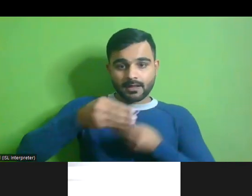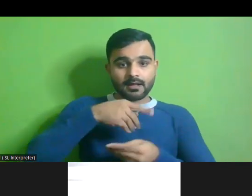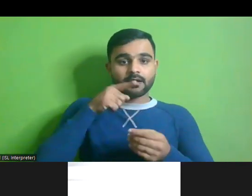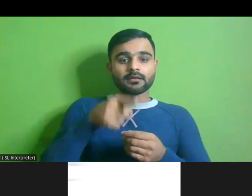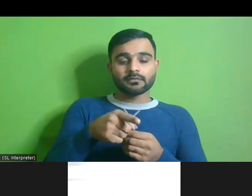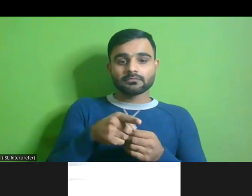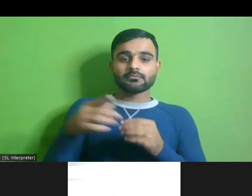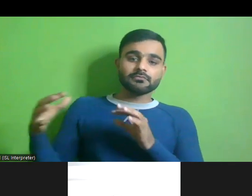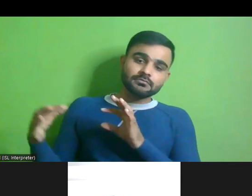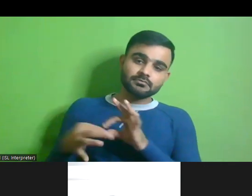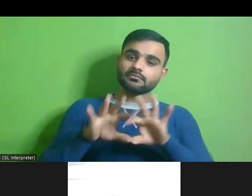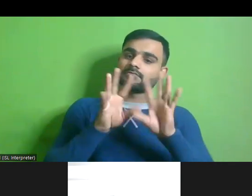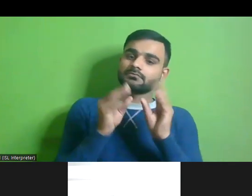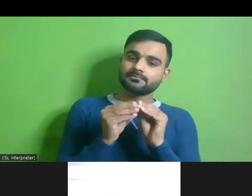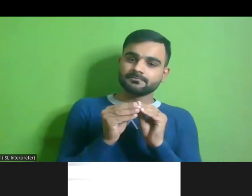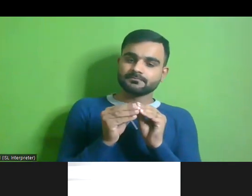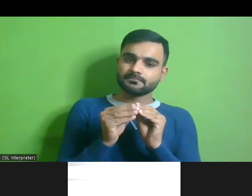of